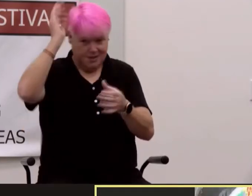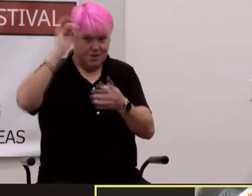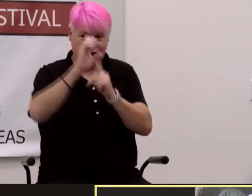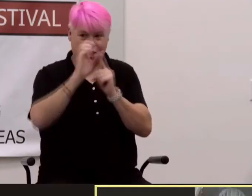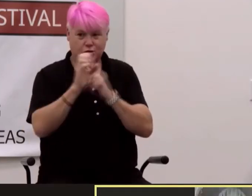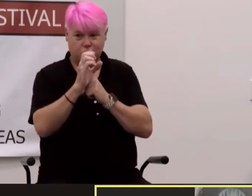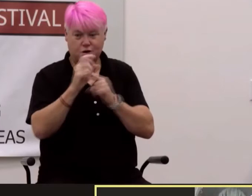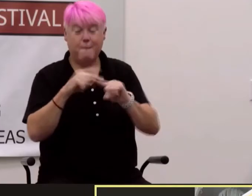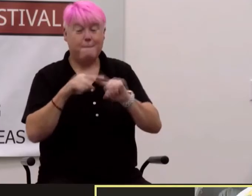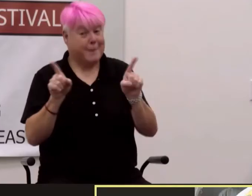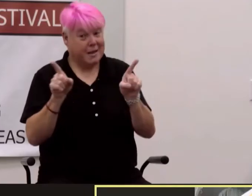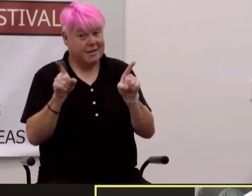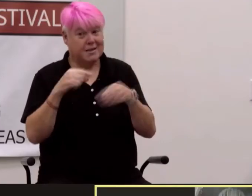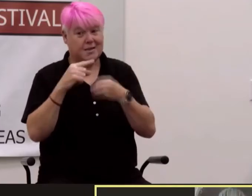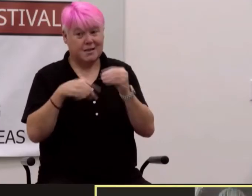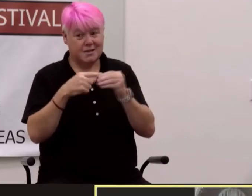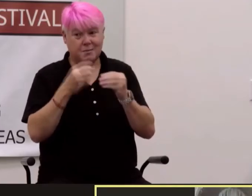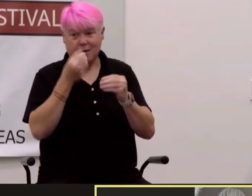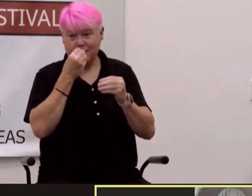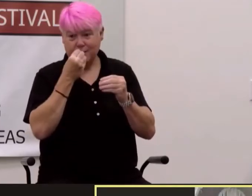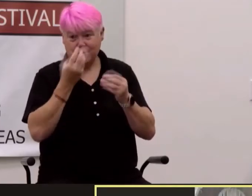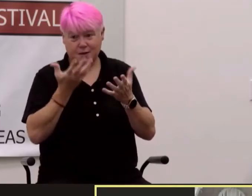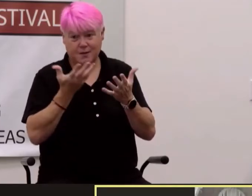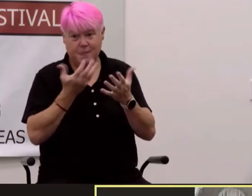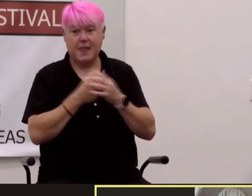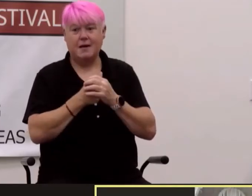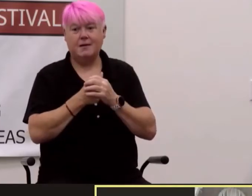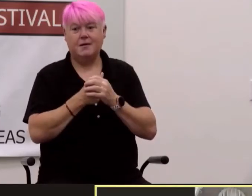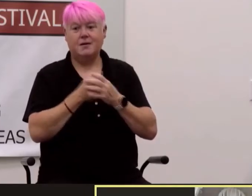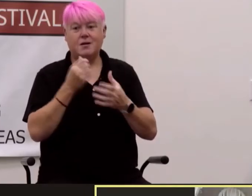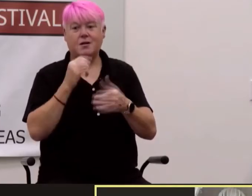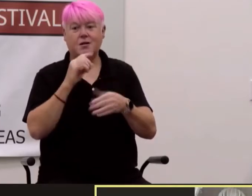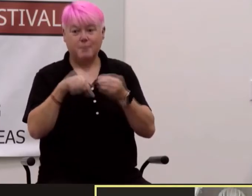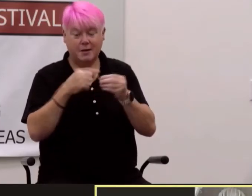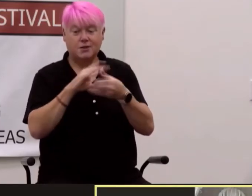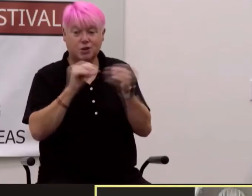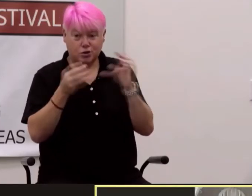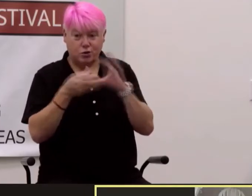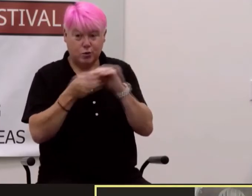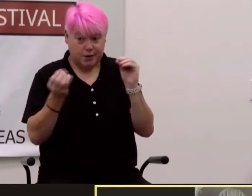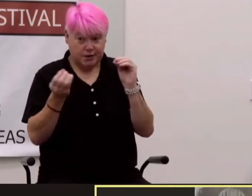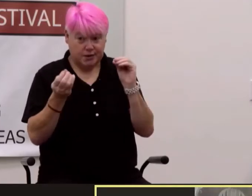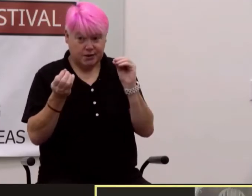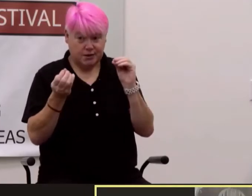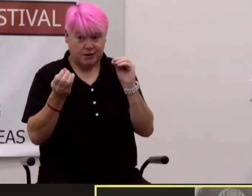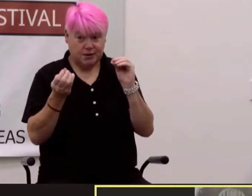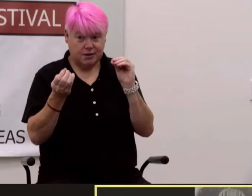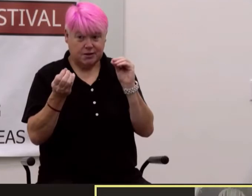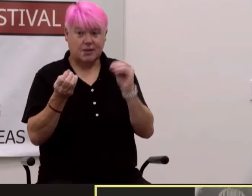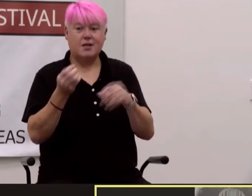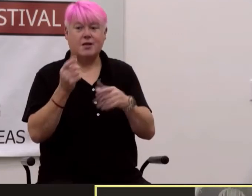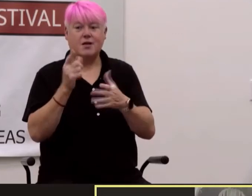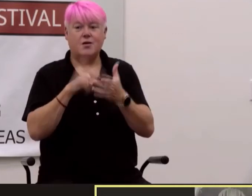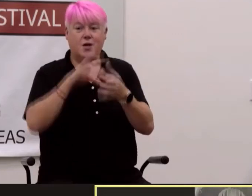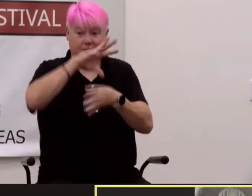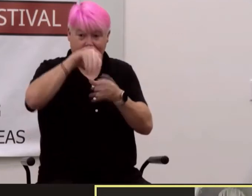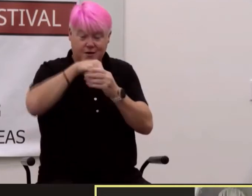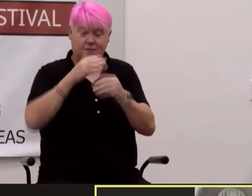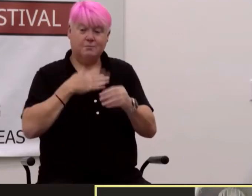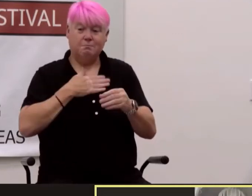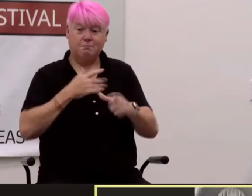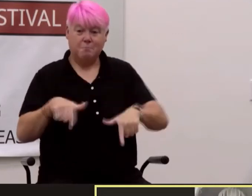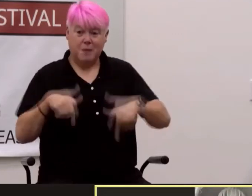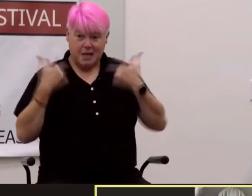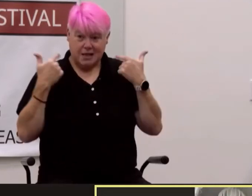it's also about humans, period. We all love stories. And that's the thing. That's what invokes my life. I mean, you do